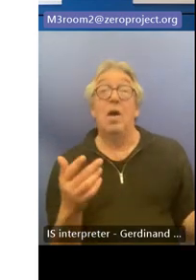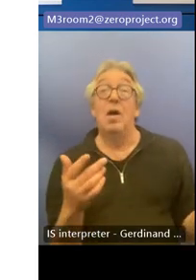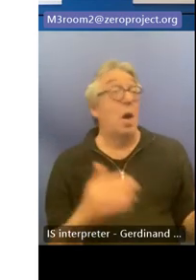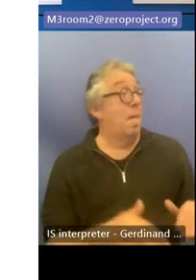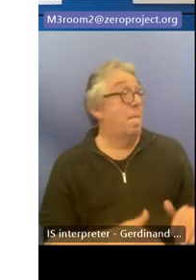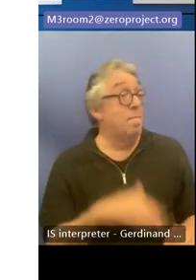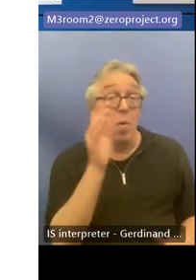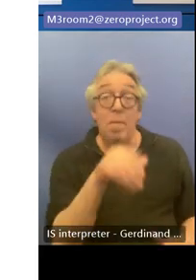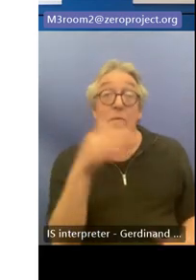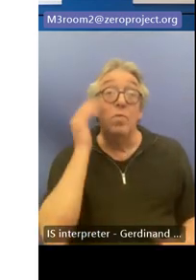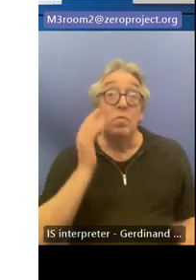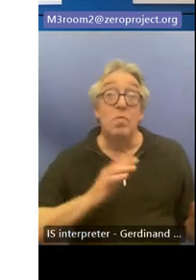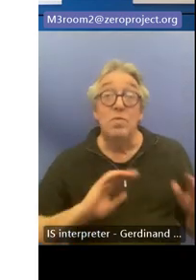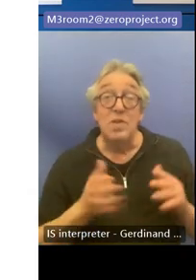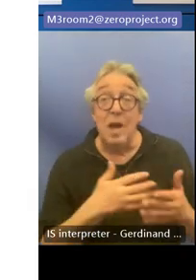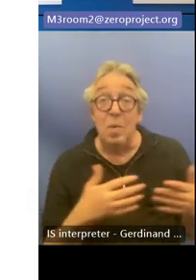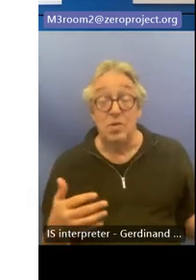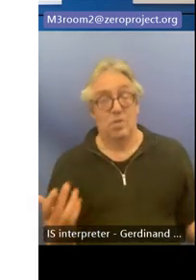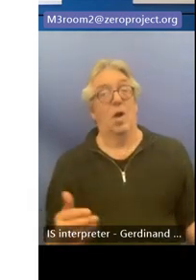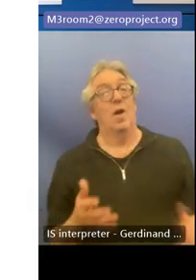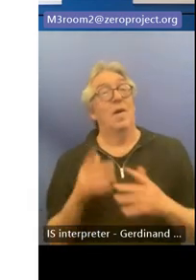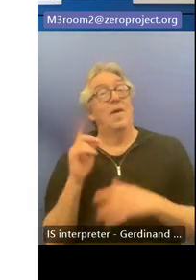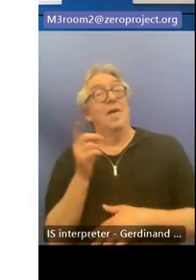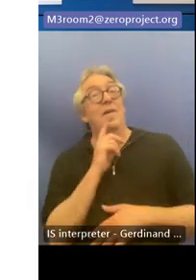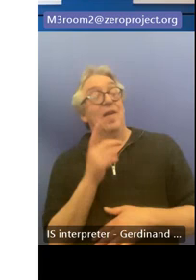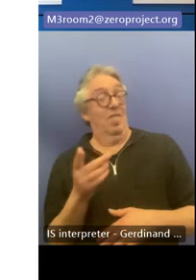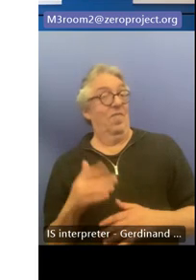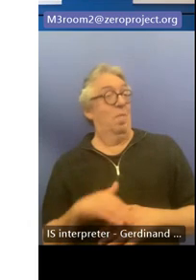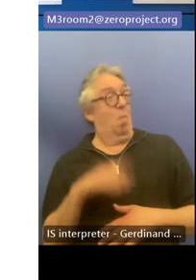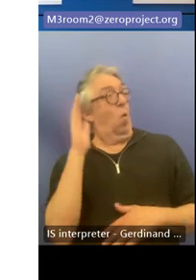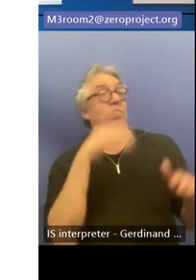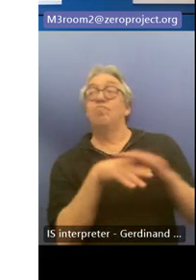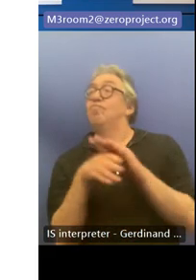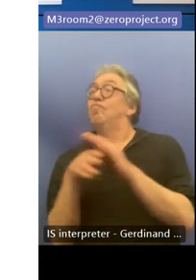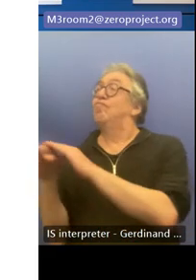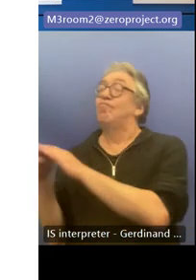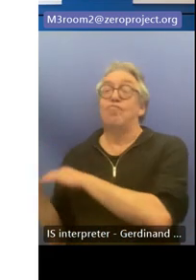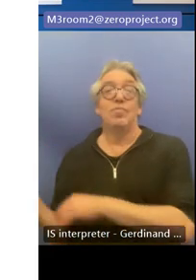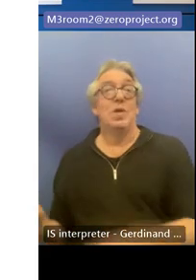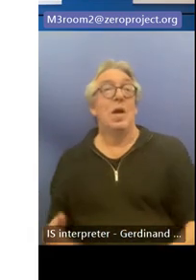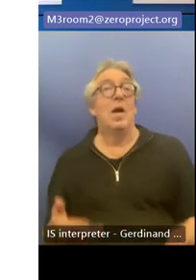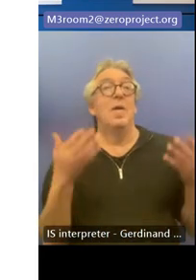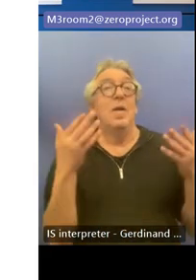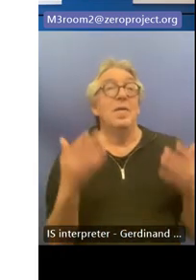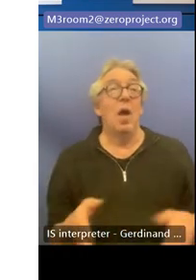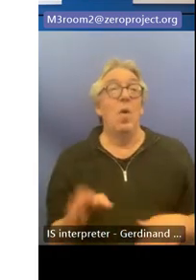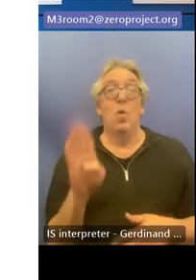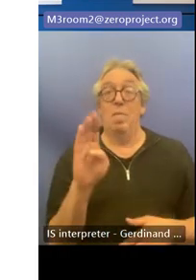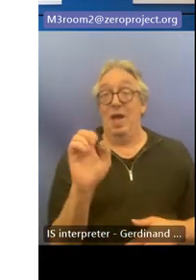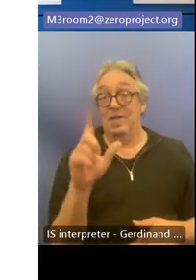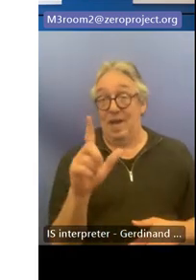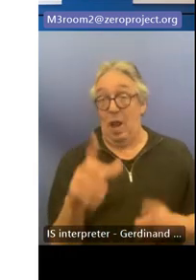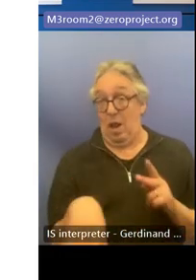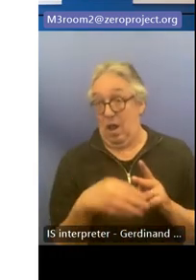sign language users. We're already working on additional BSL content. We want to